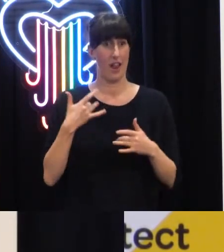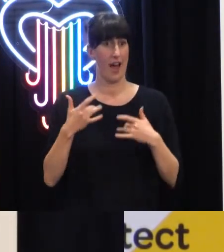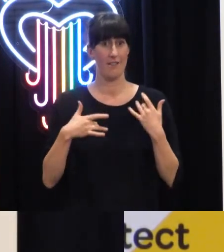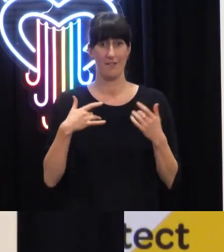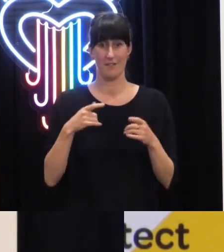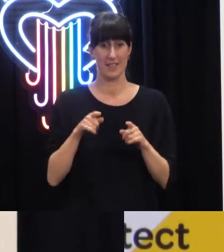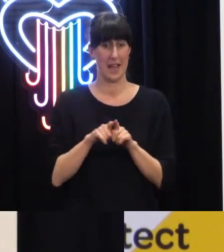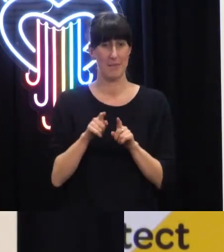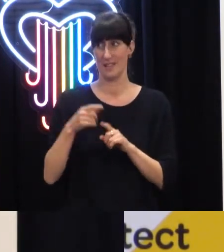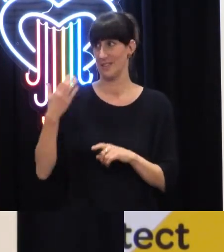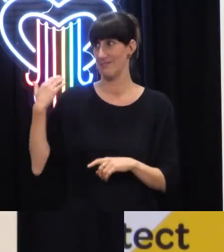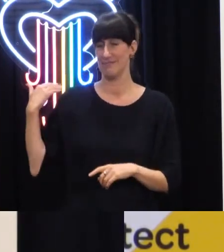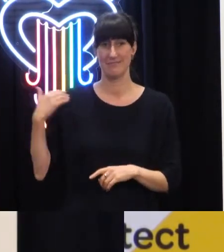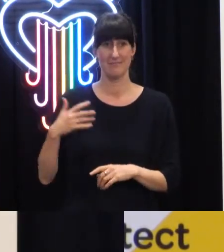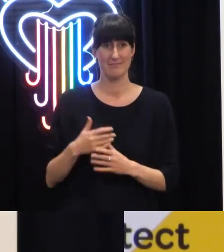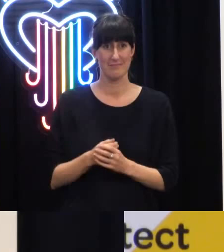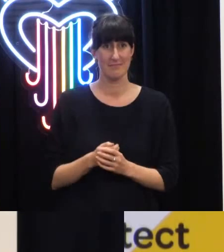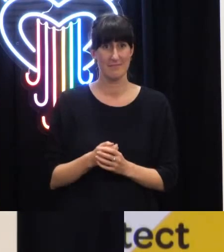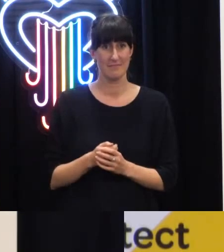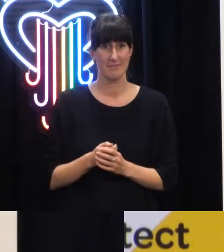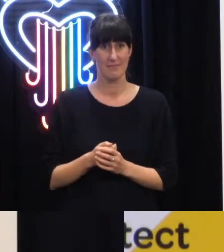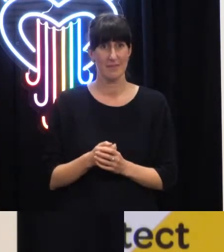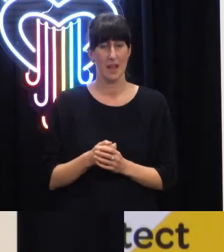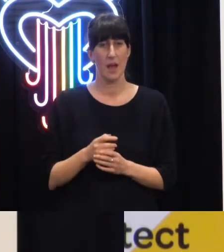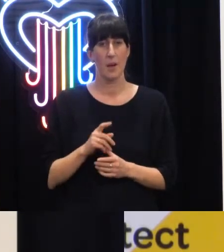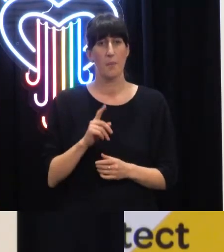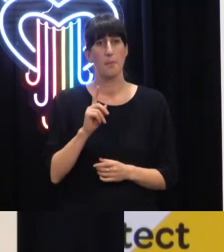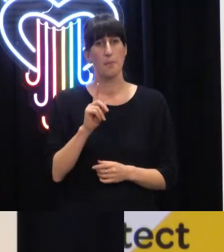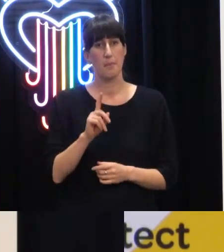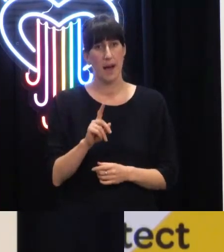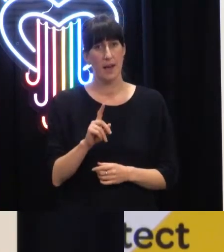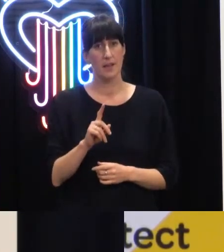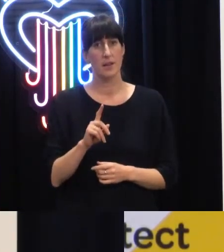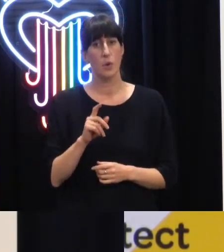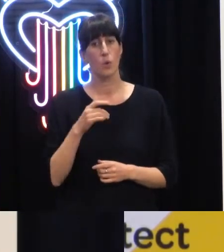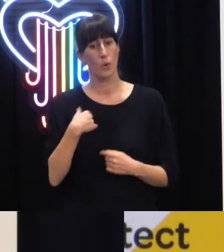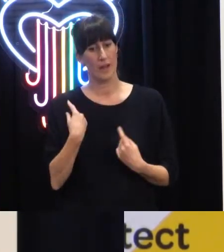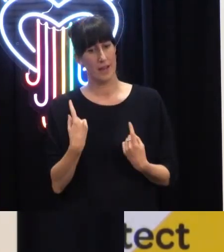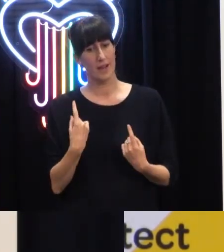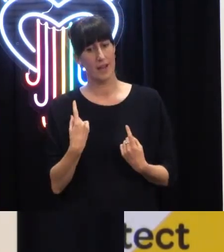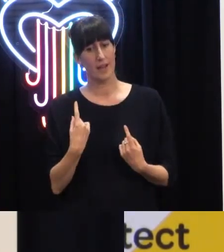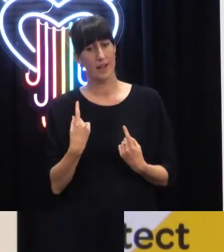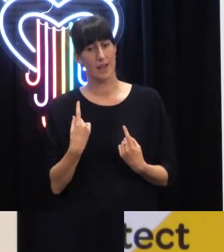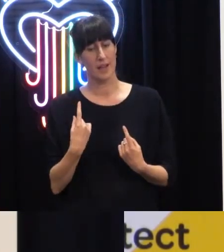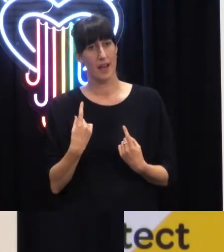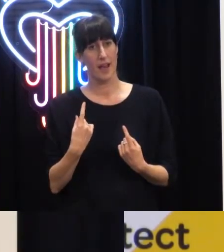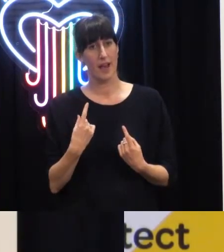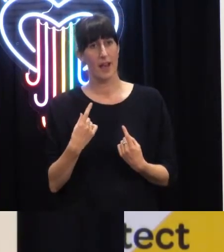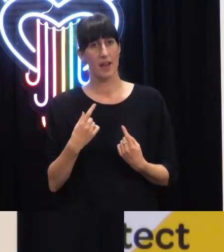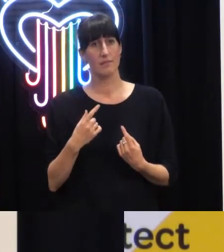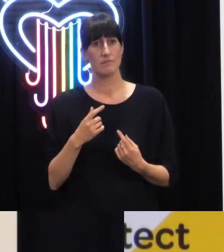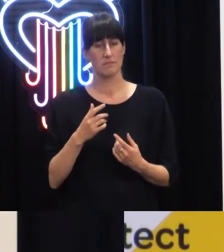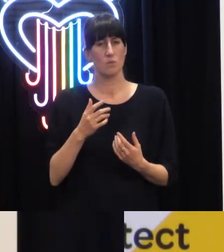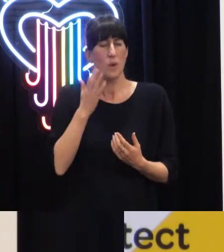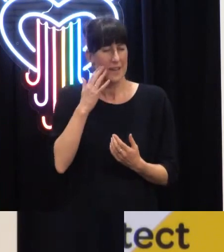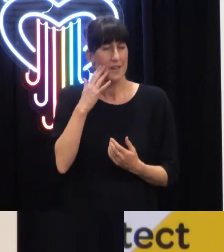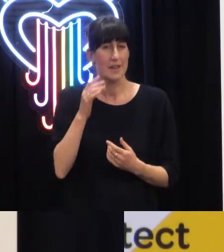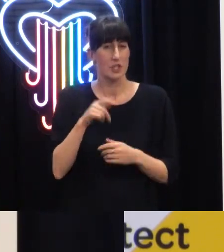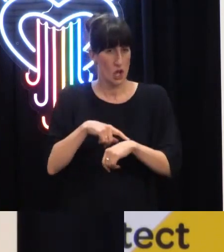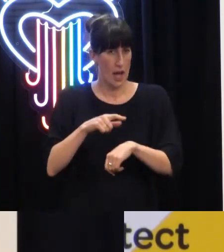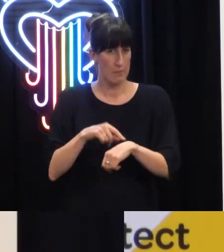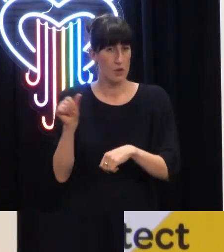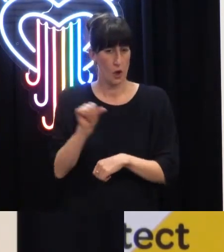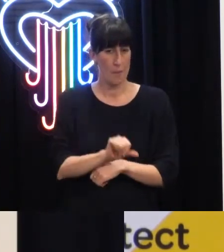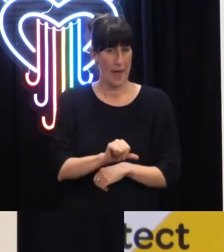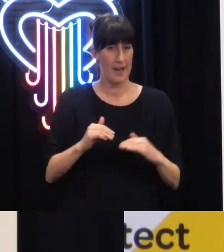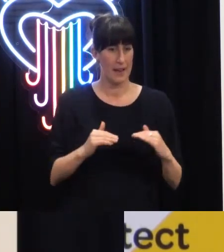Of course, what we're now thinking about is when we go back to enjoying all the freedoms we have had, and as we get our vaccination rates up,